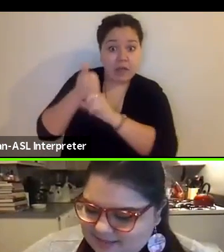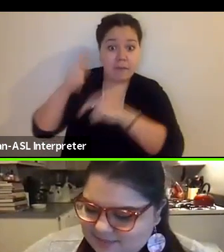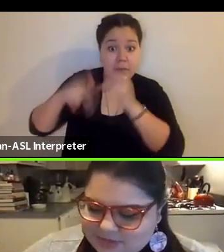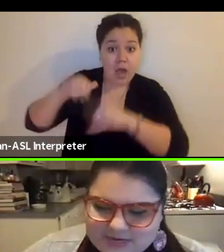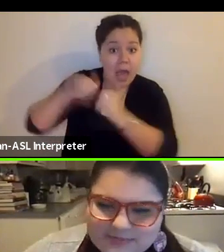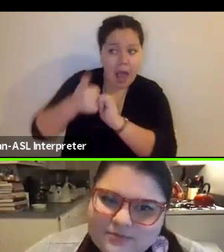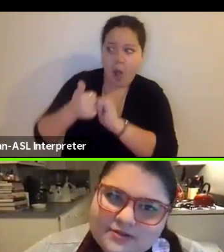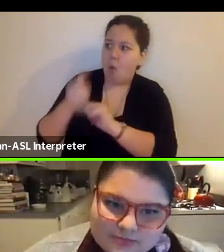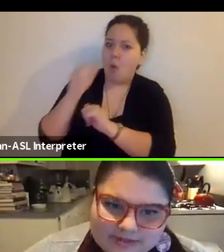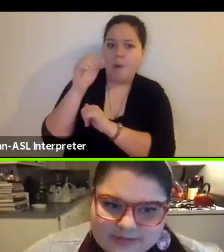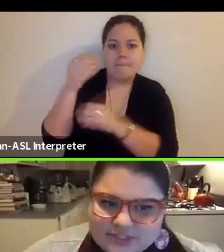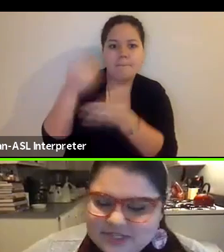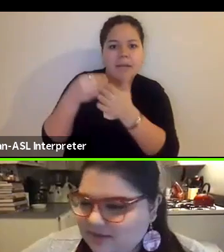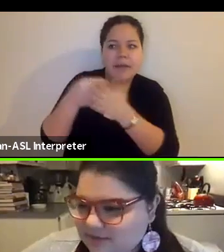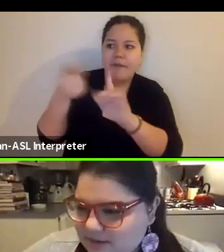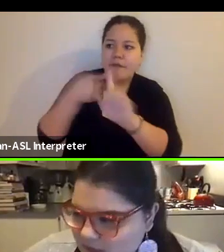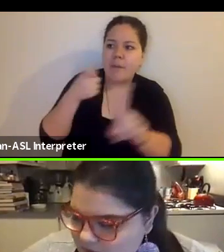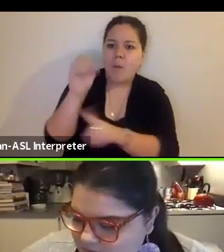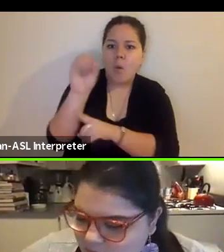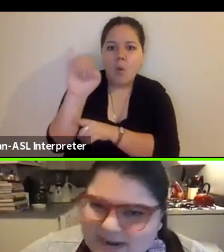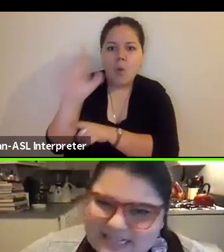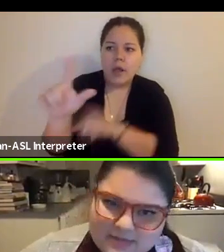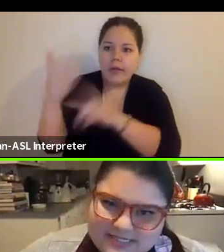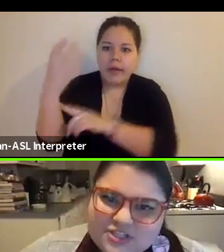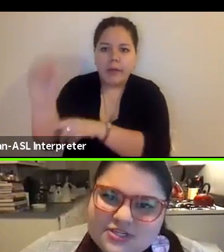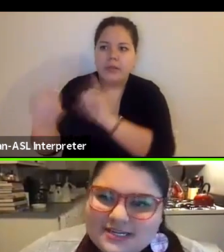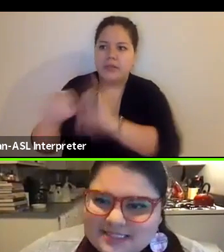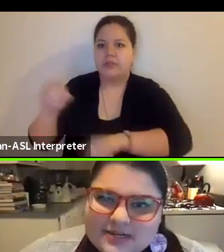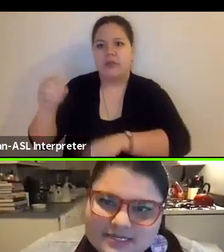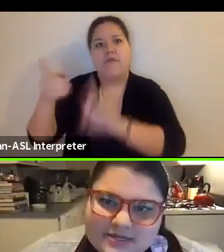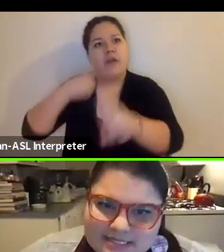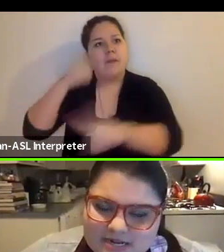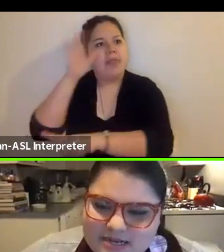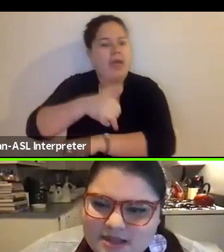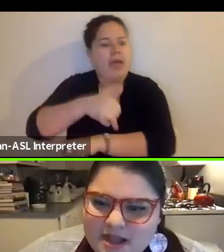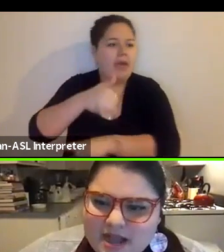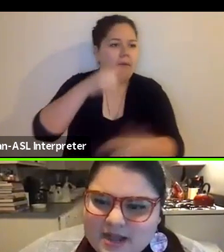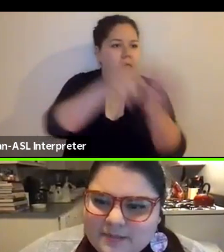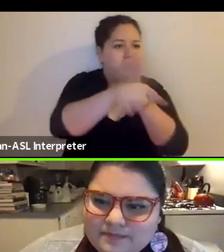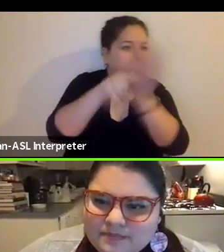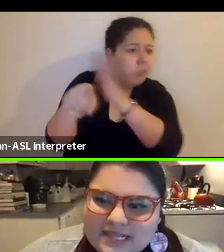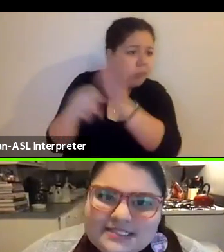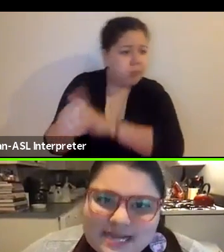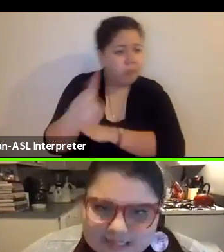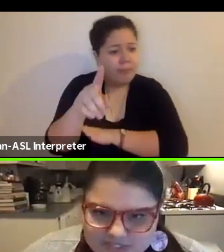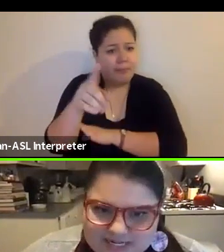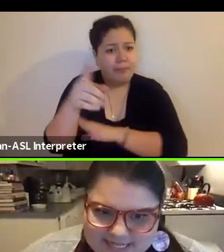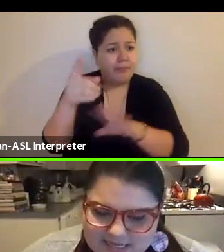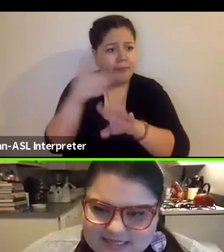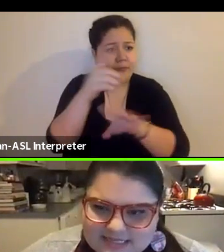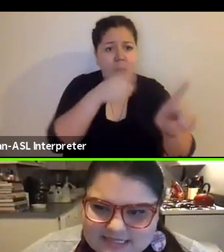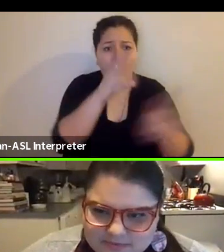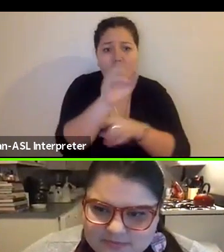this burning of Black Wall Street, which came from more exploitation, et cetera, et cetera, et cetera. Like it's negligent again, as I said